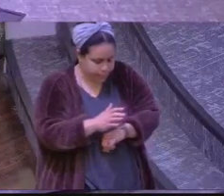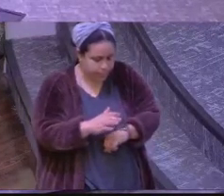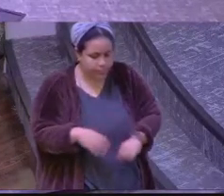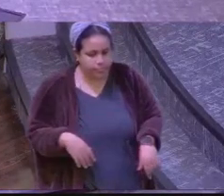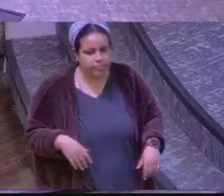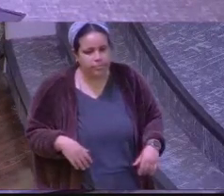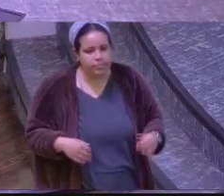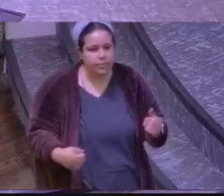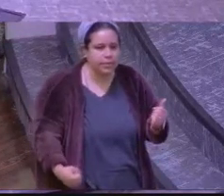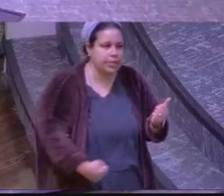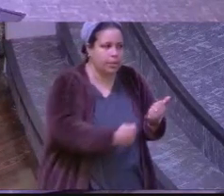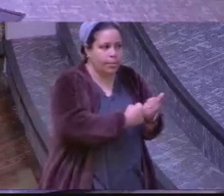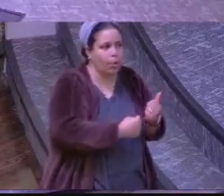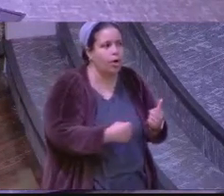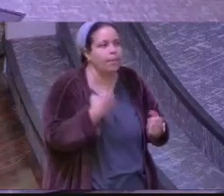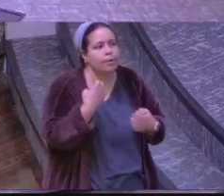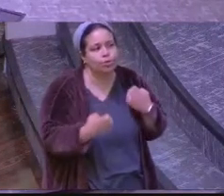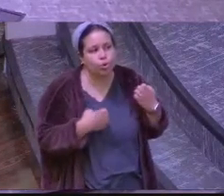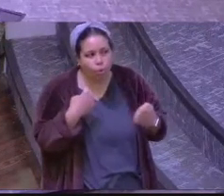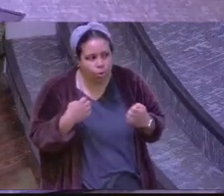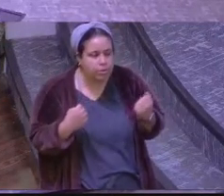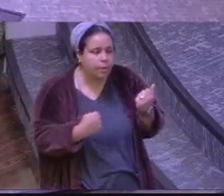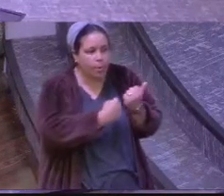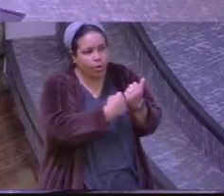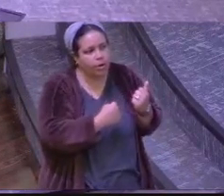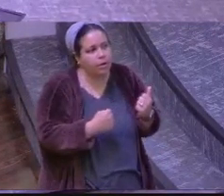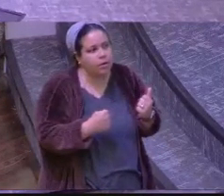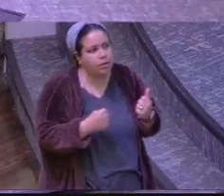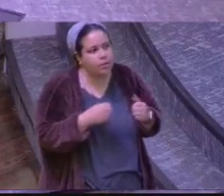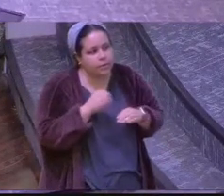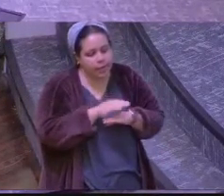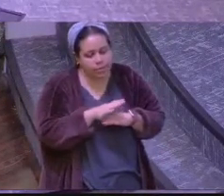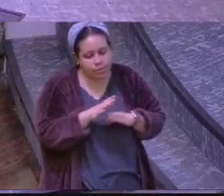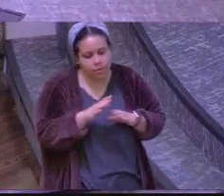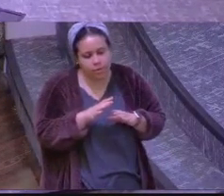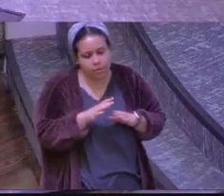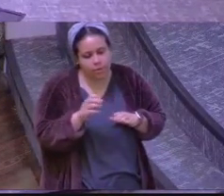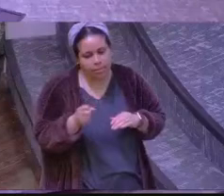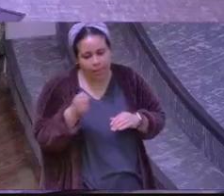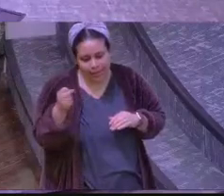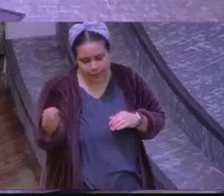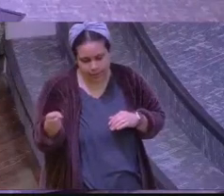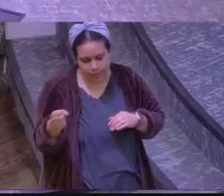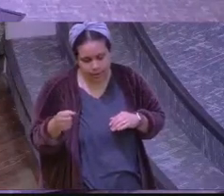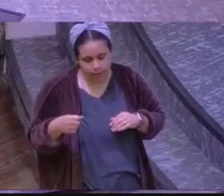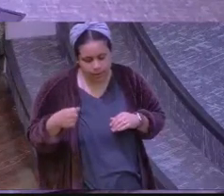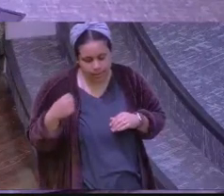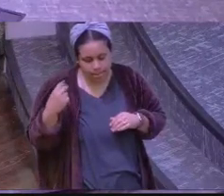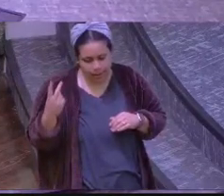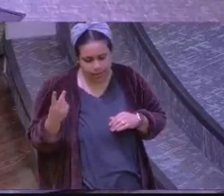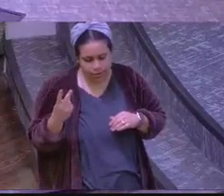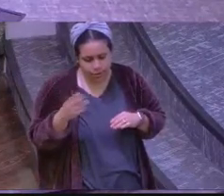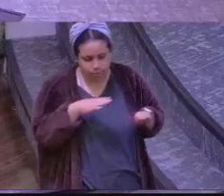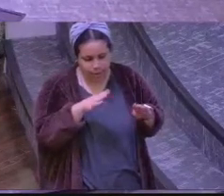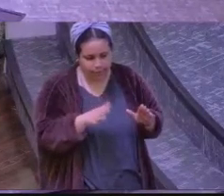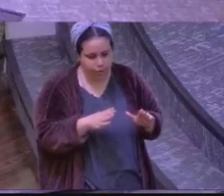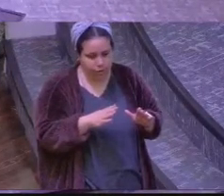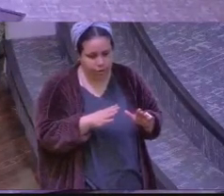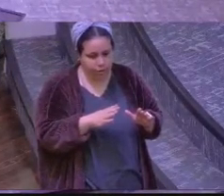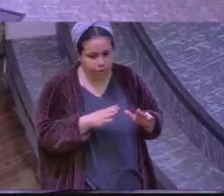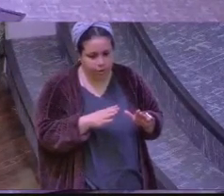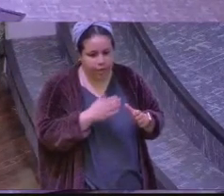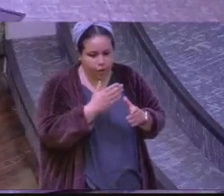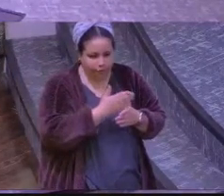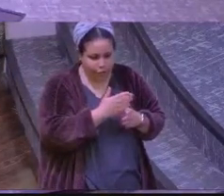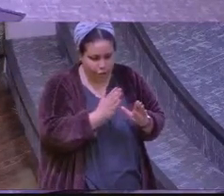support, their emotional support is the counselor that is placed there. The counselor, and then there are two behavior interventionists that are